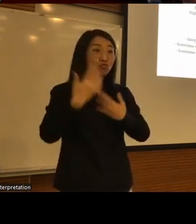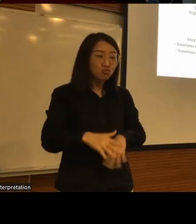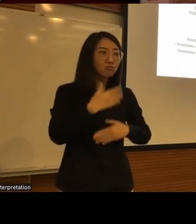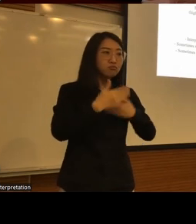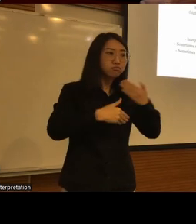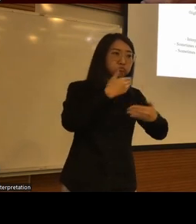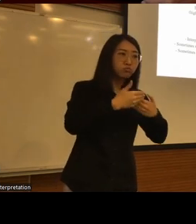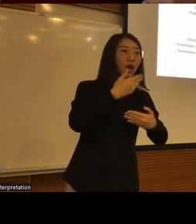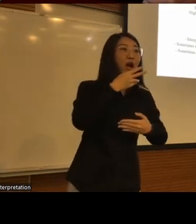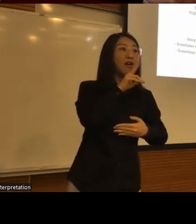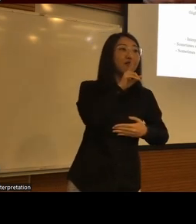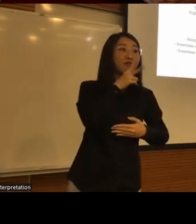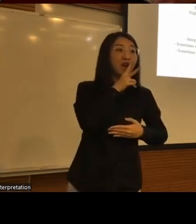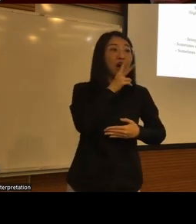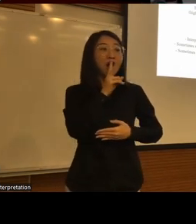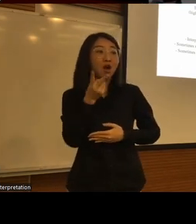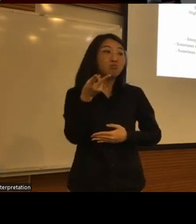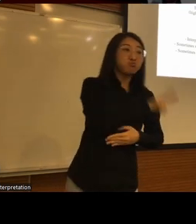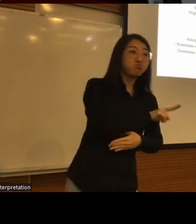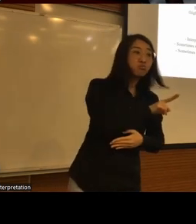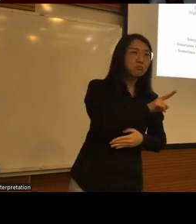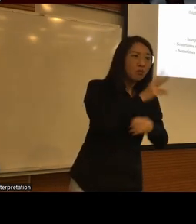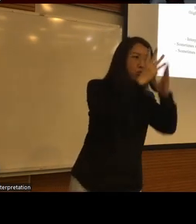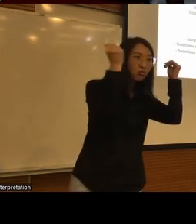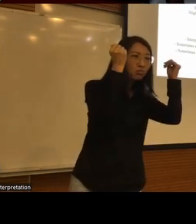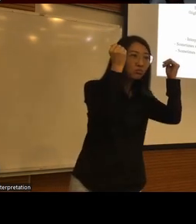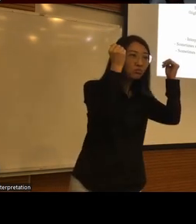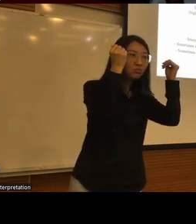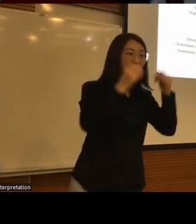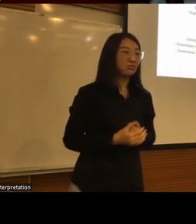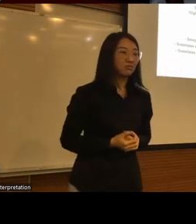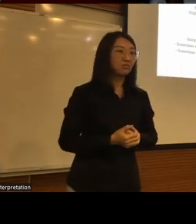to reformulate it, it got lost somewhere,